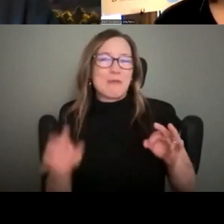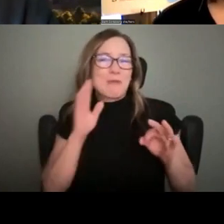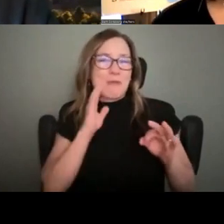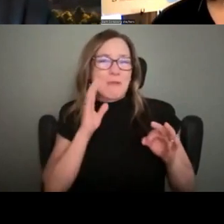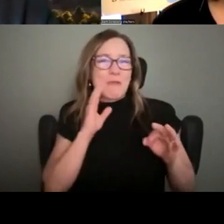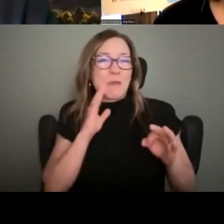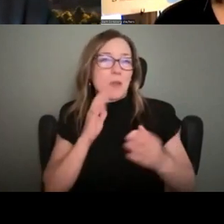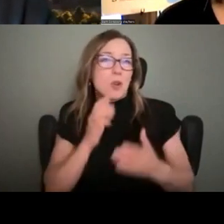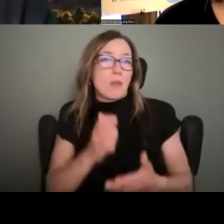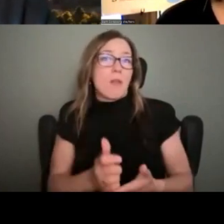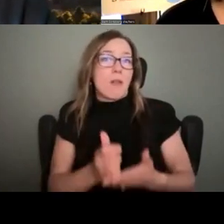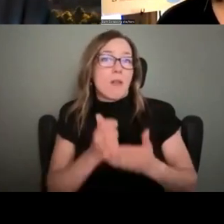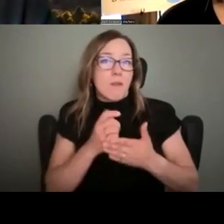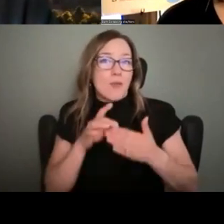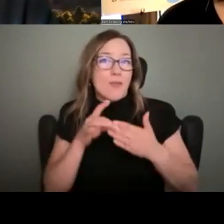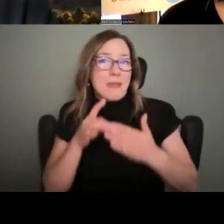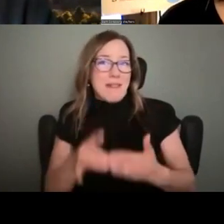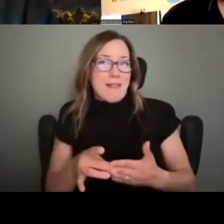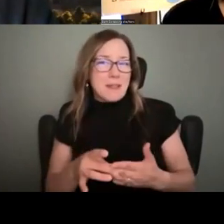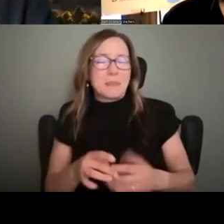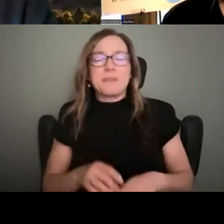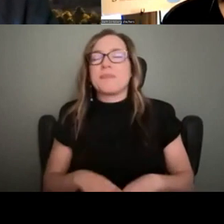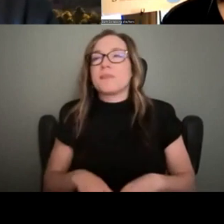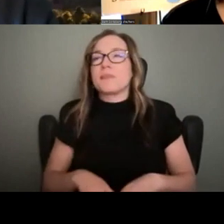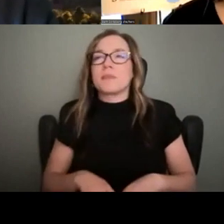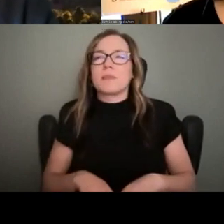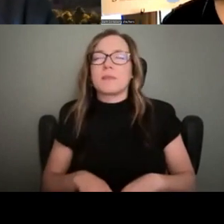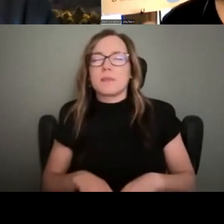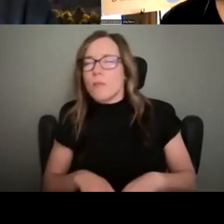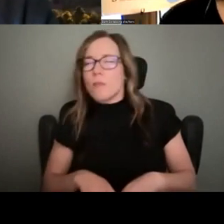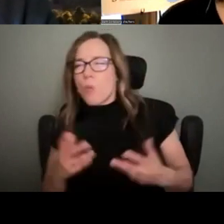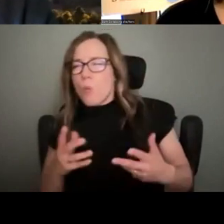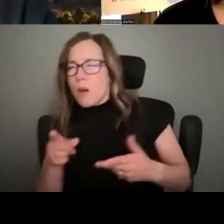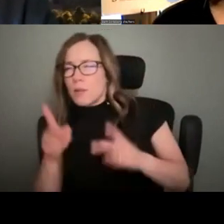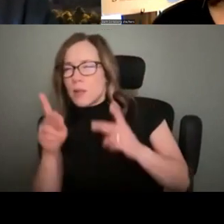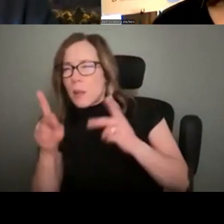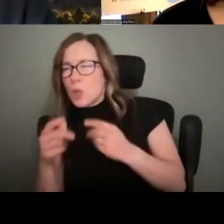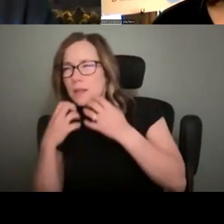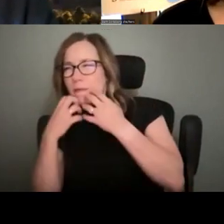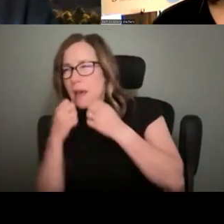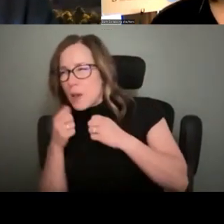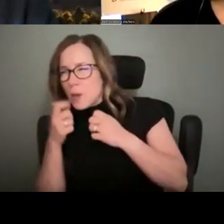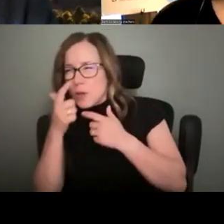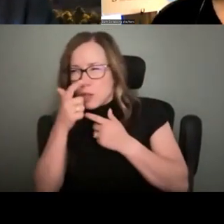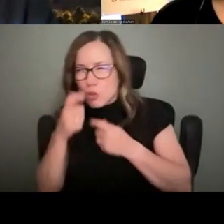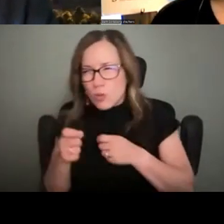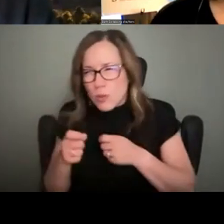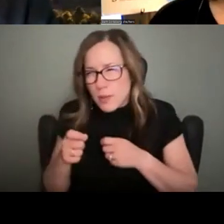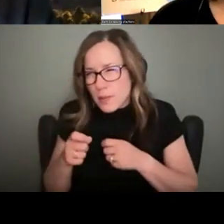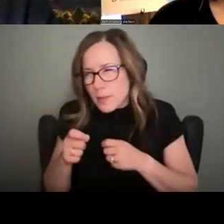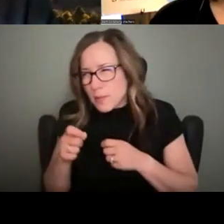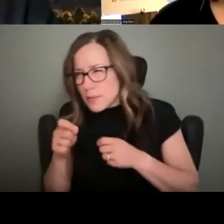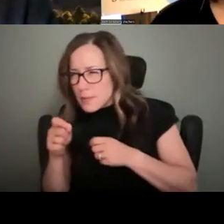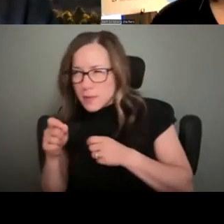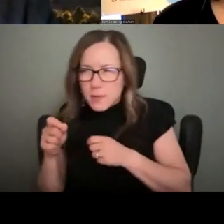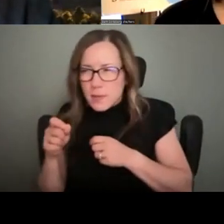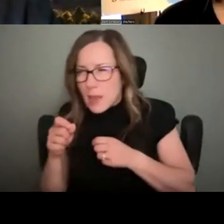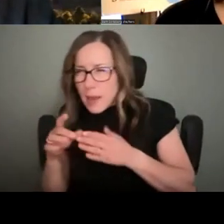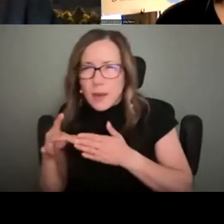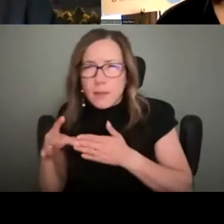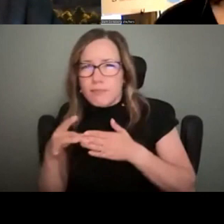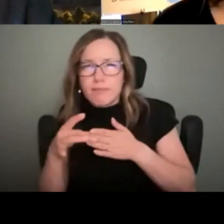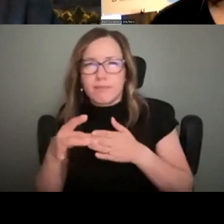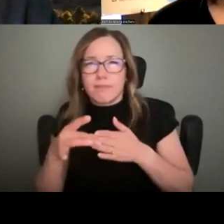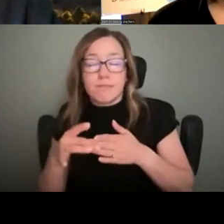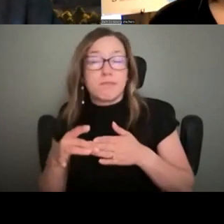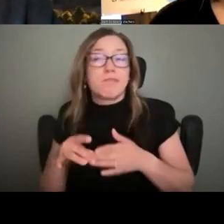guide. So tune into what this person values, what interests them, and go from there. And you